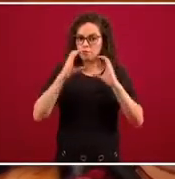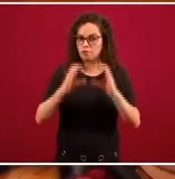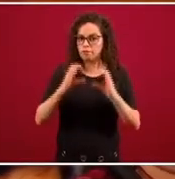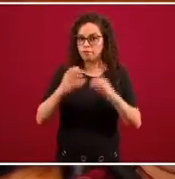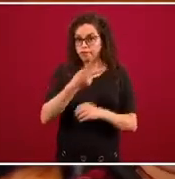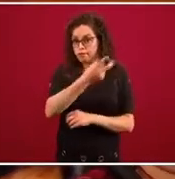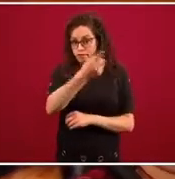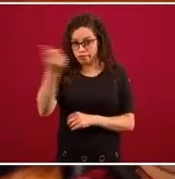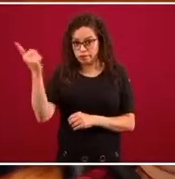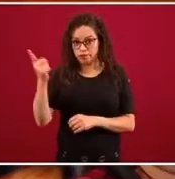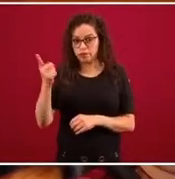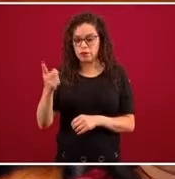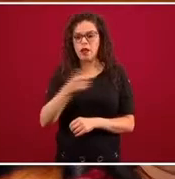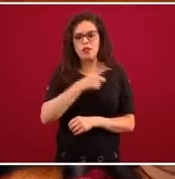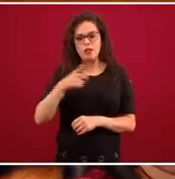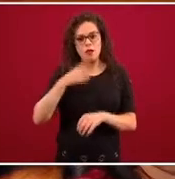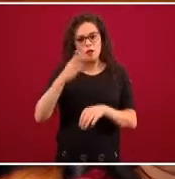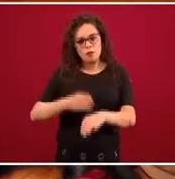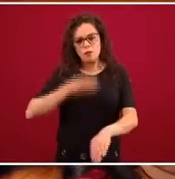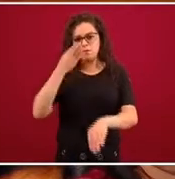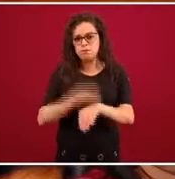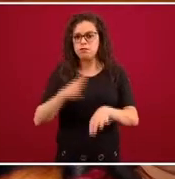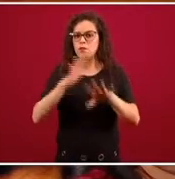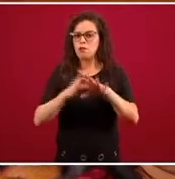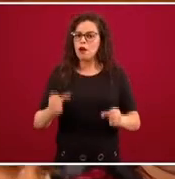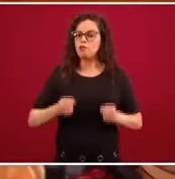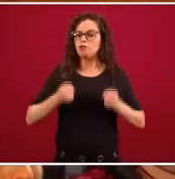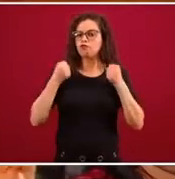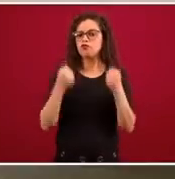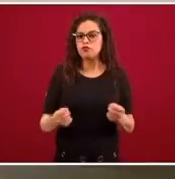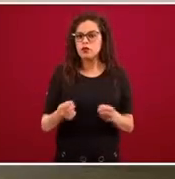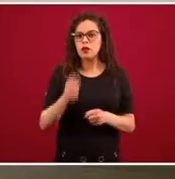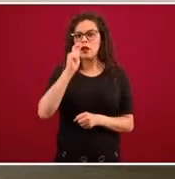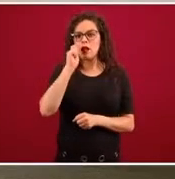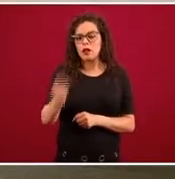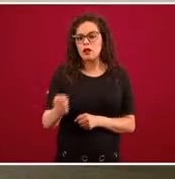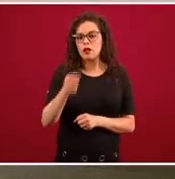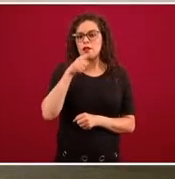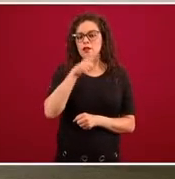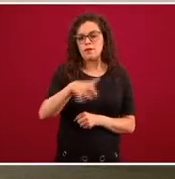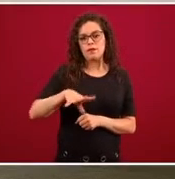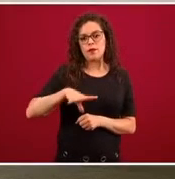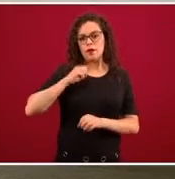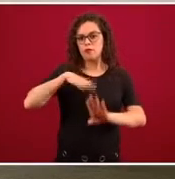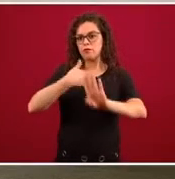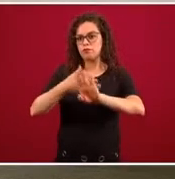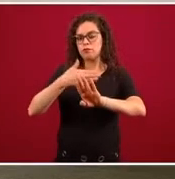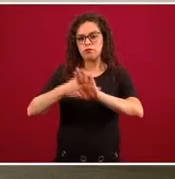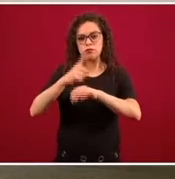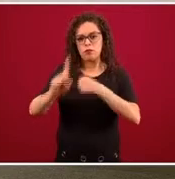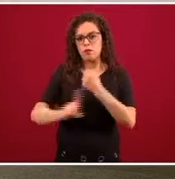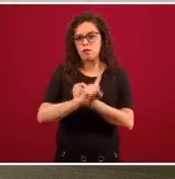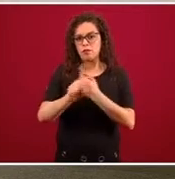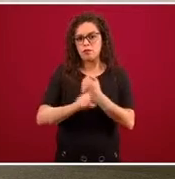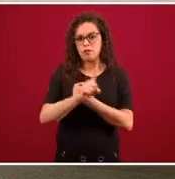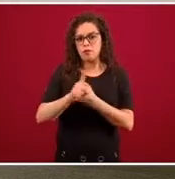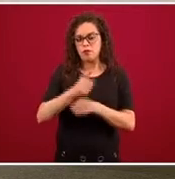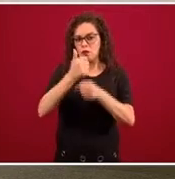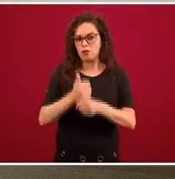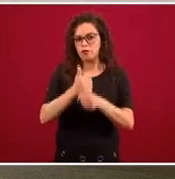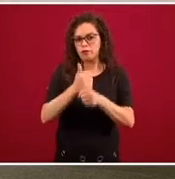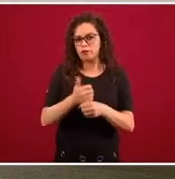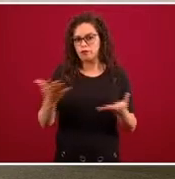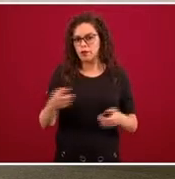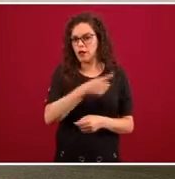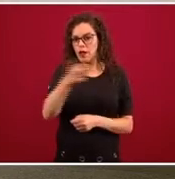measures to protect them, don't you think there should be more severe legal consequences for those people